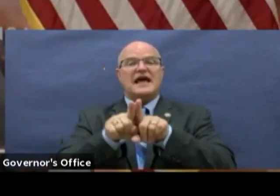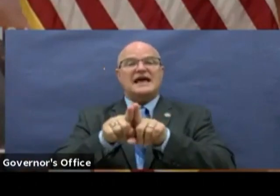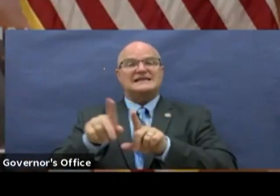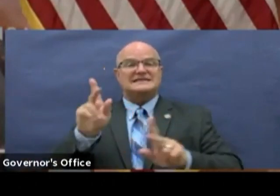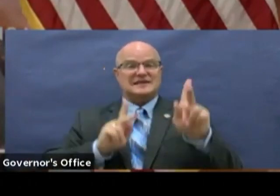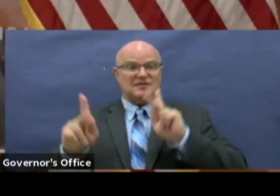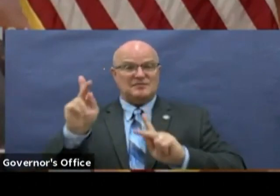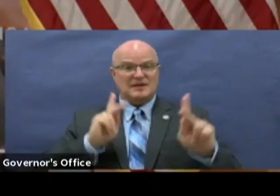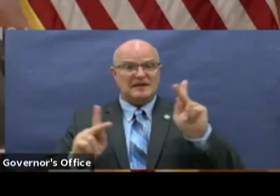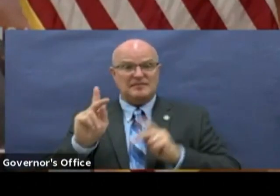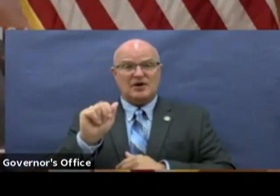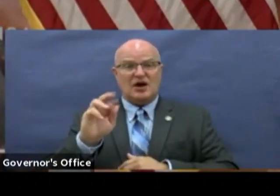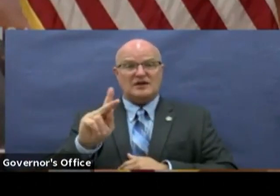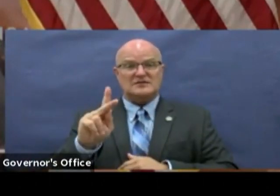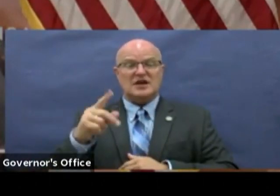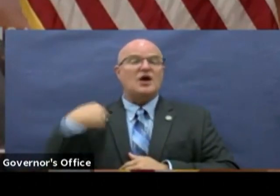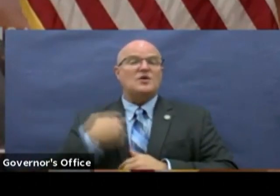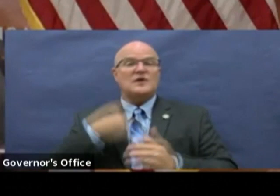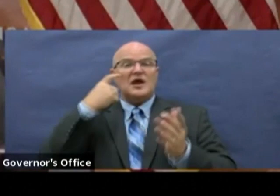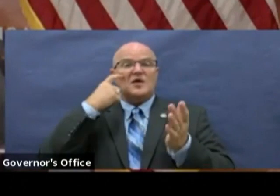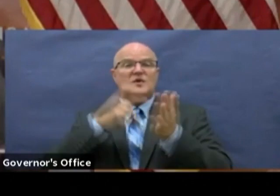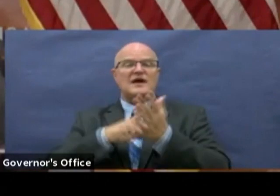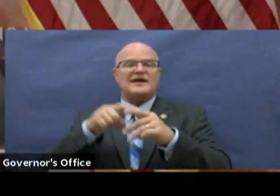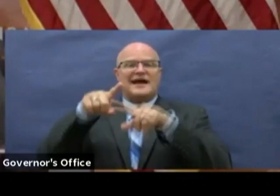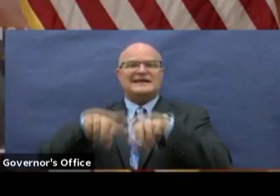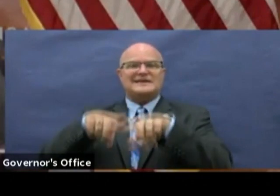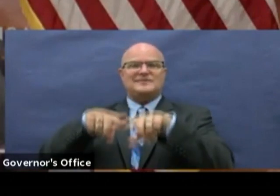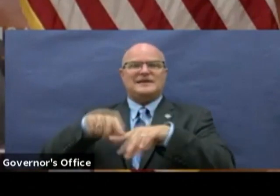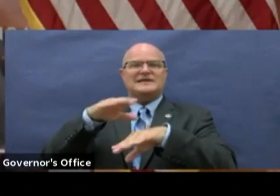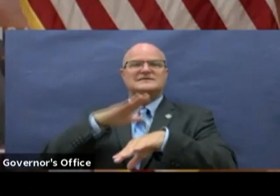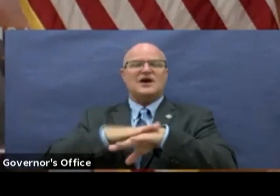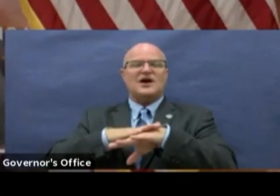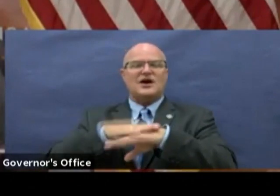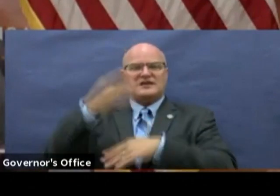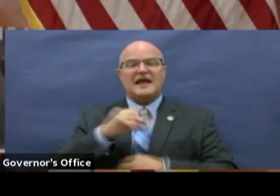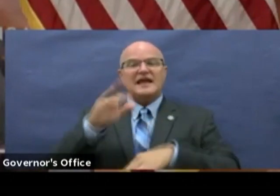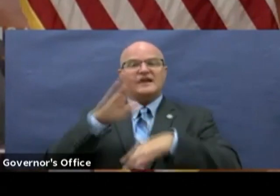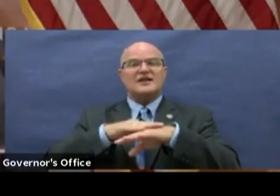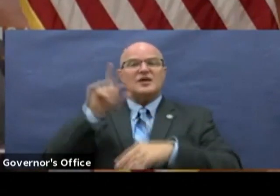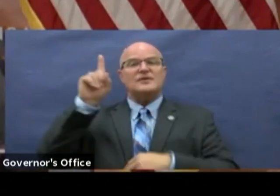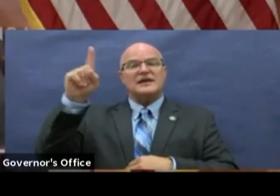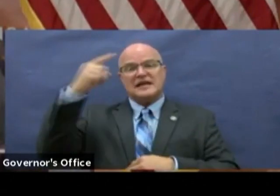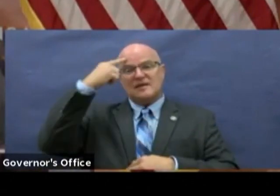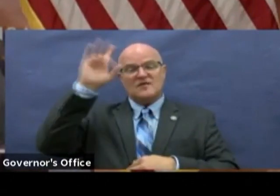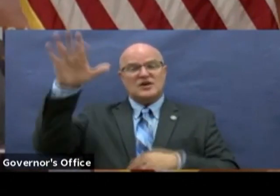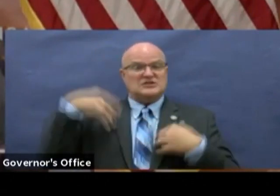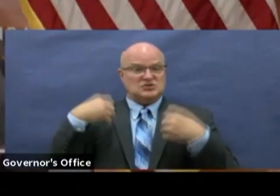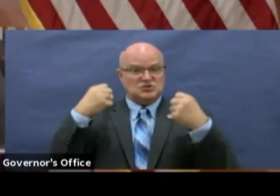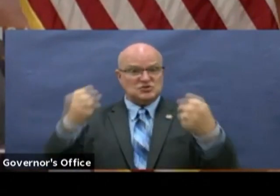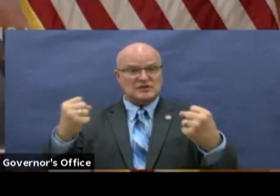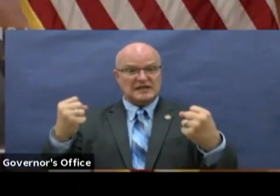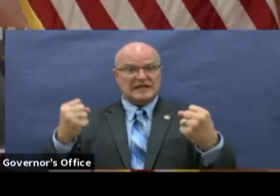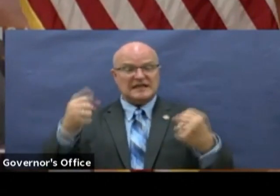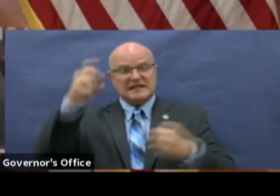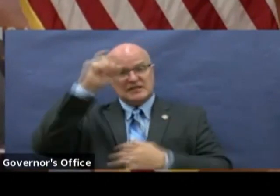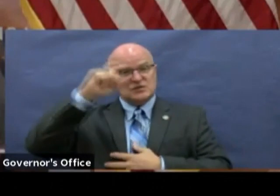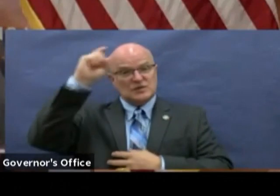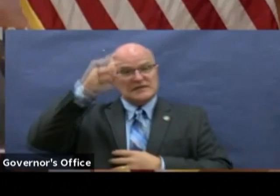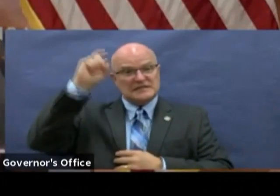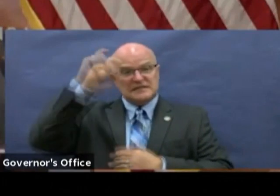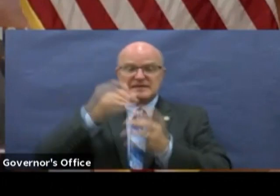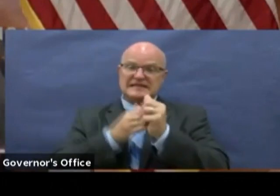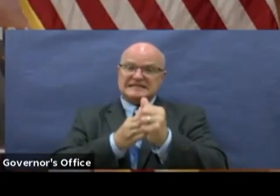people, and that we recognize our dependence upon a sovereign God and for his strength, his wisdom,